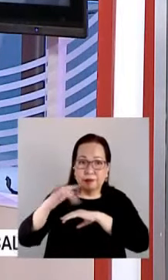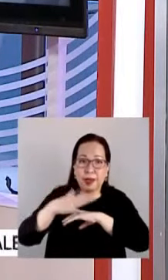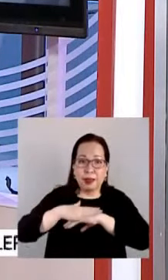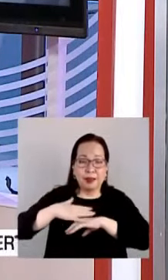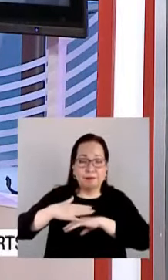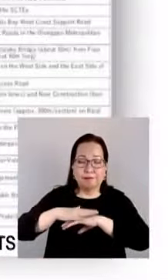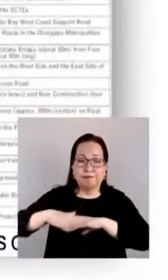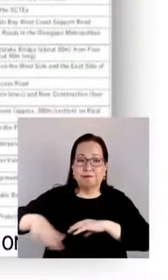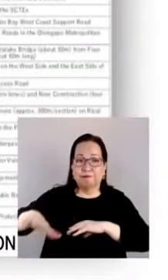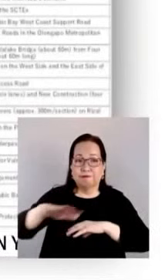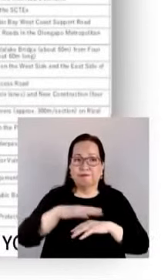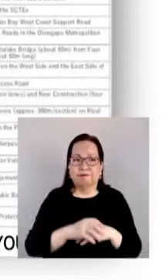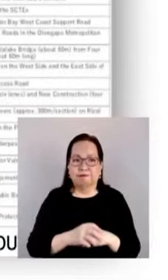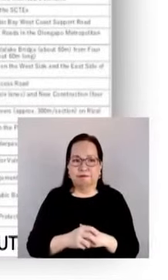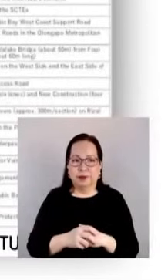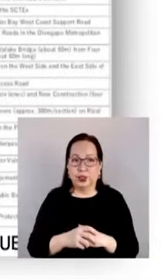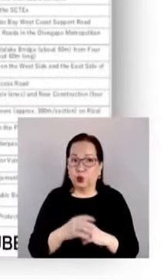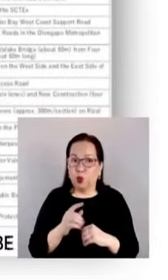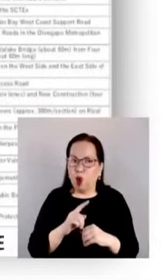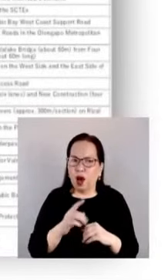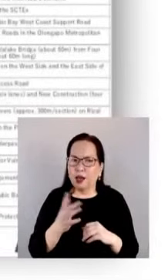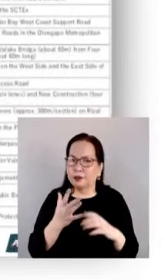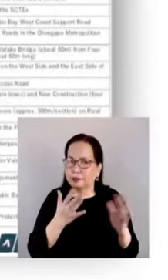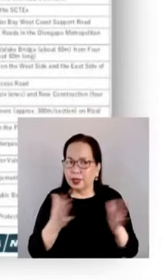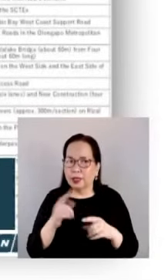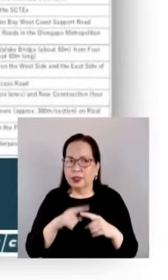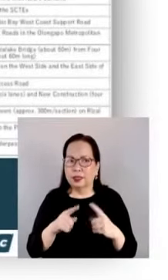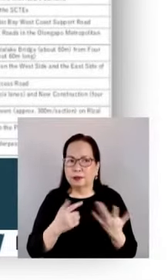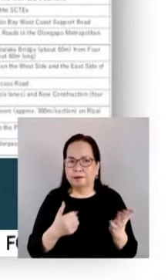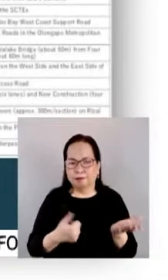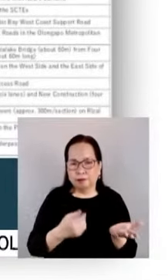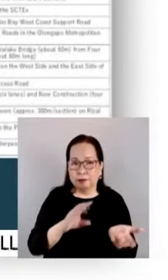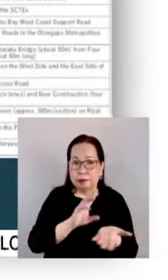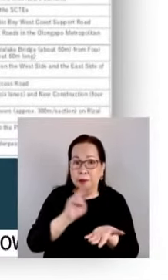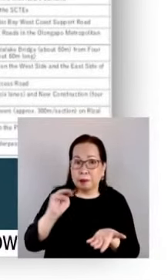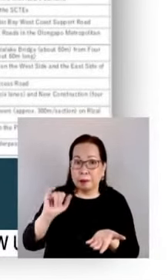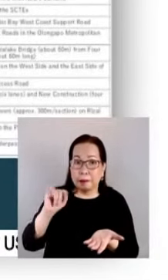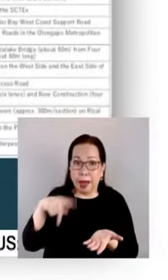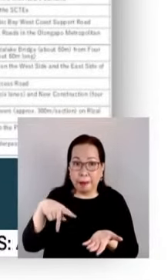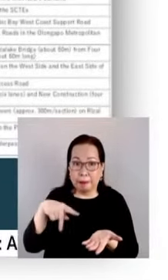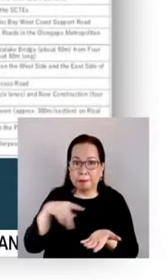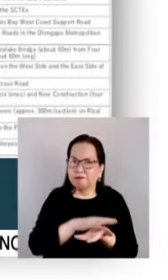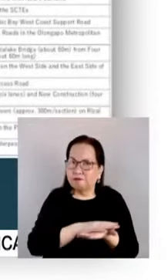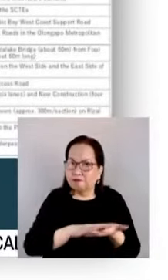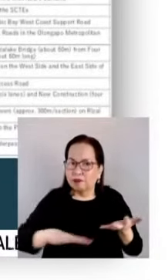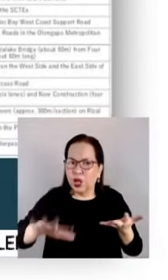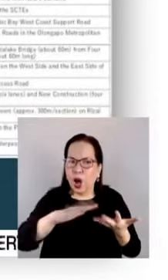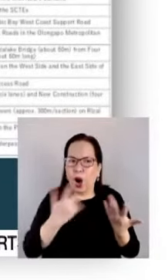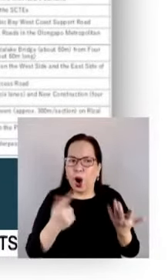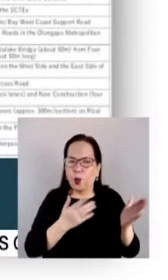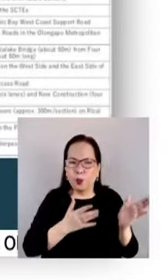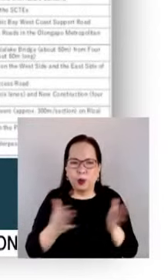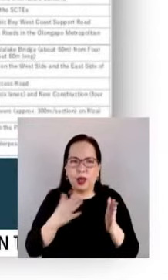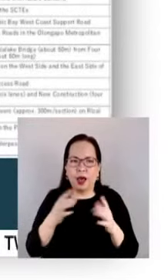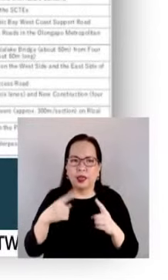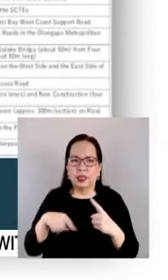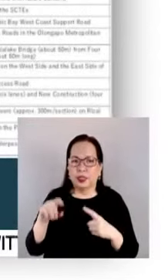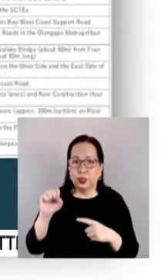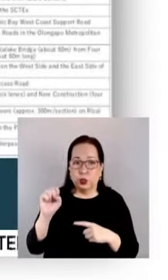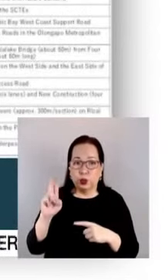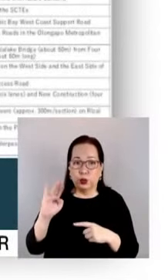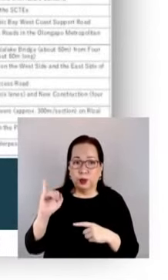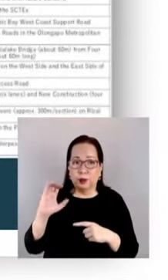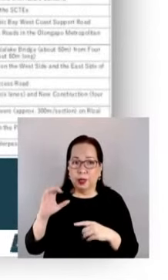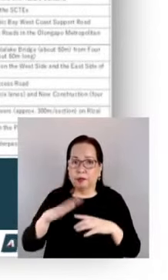Cooperation Agency. The master plan will serve as a blueprint to maximize the economic development potentials of Subic Bay and surrounding